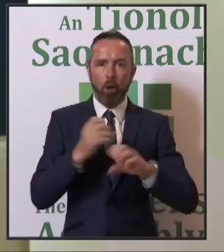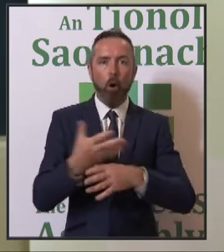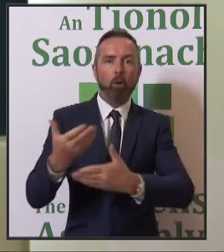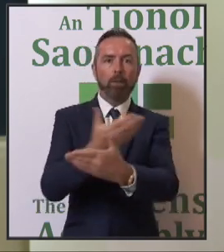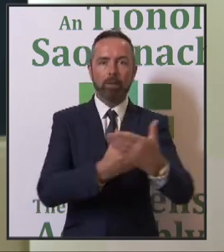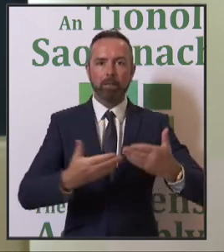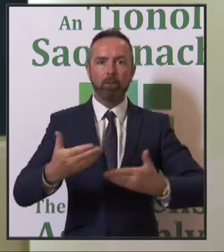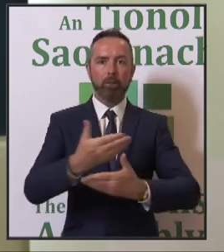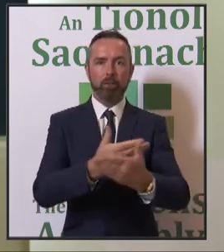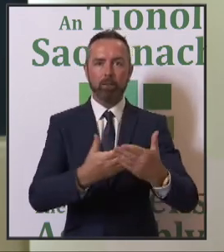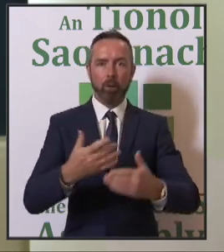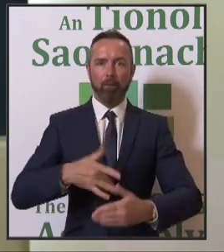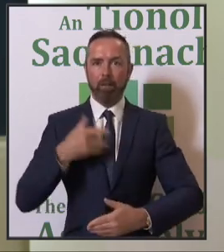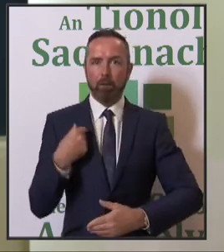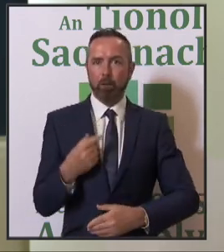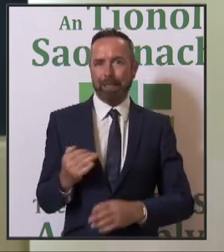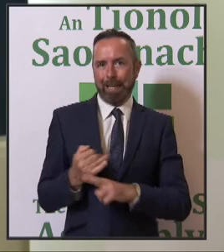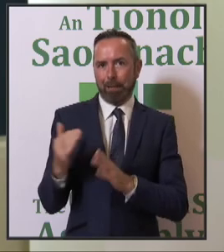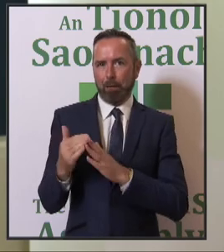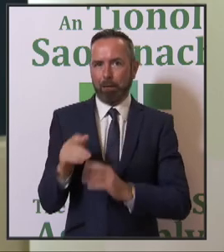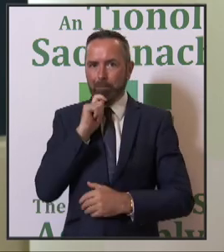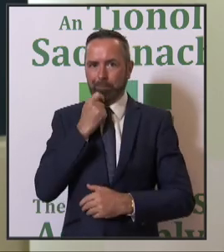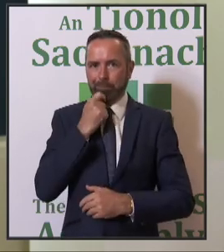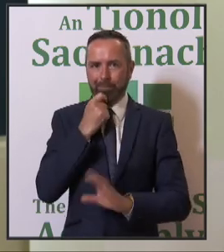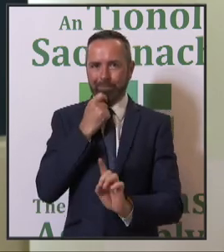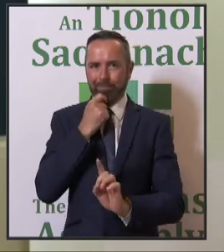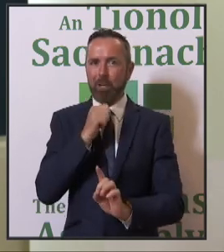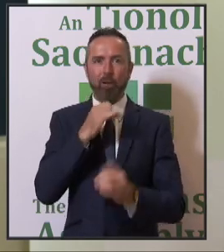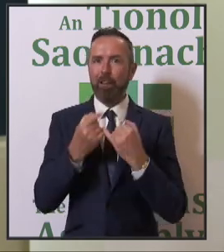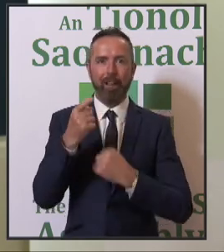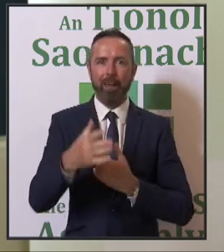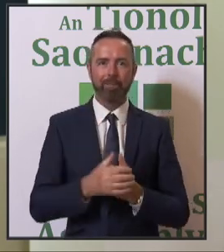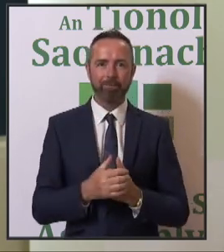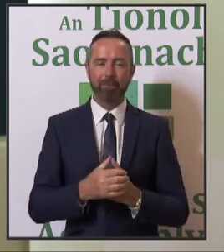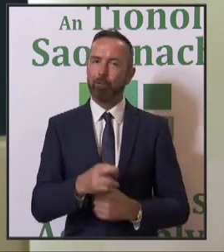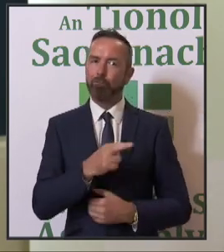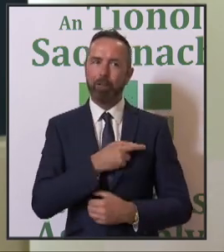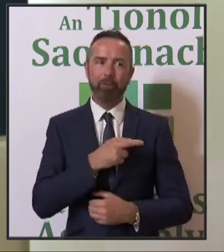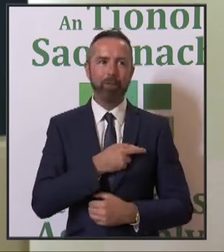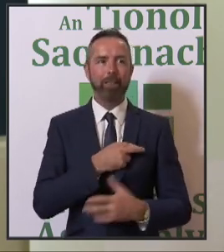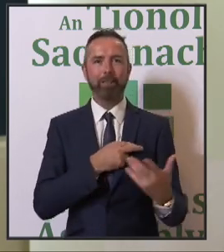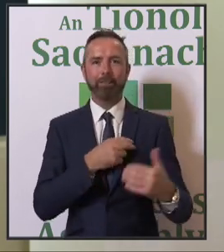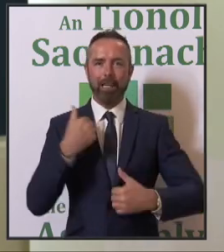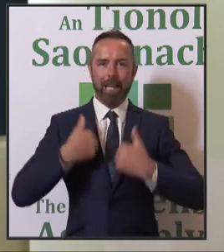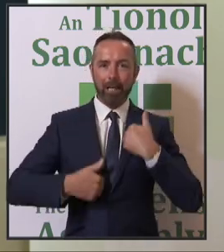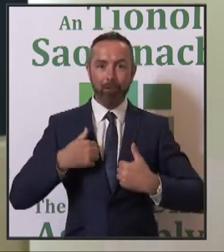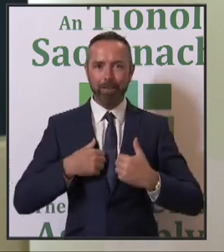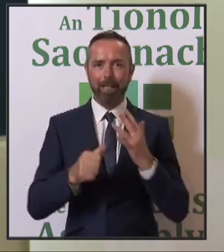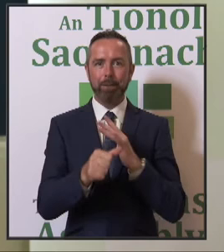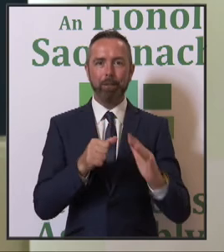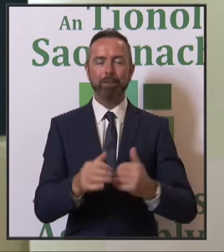you know, you'd be sitting in the corner saying nothing, and it was nothing like that. It was a really, really interesting